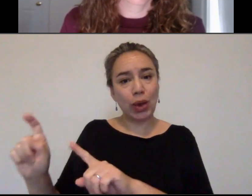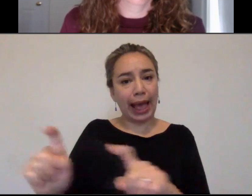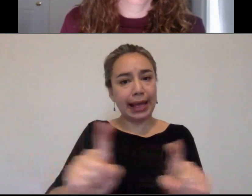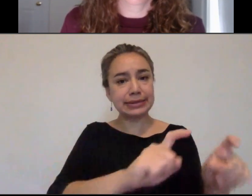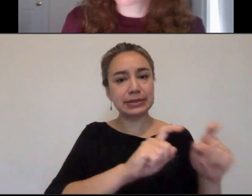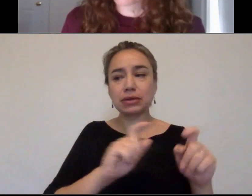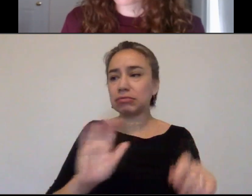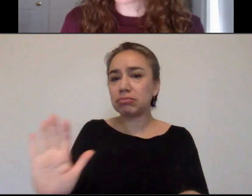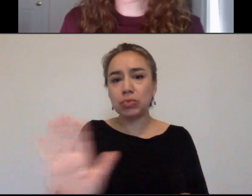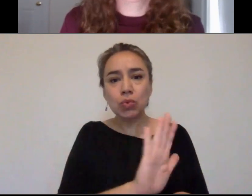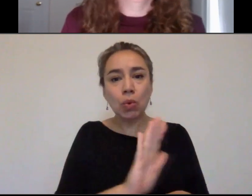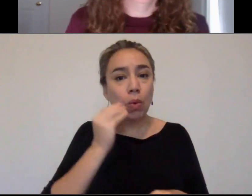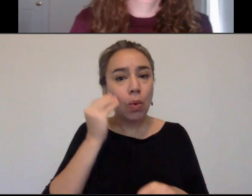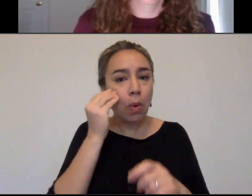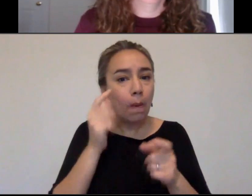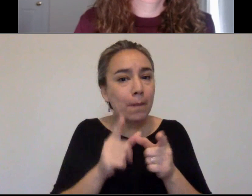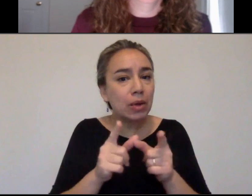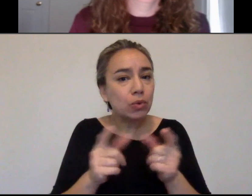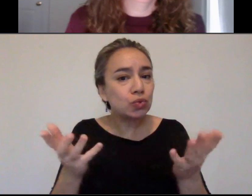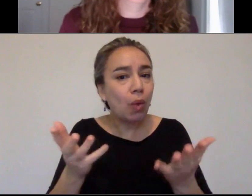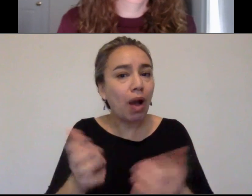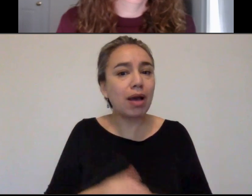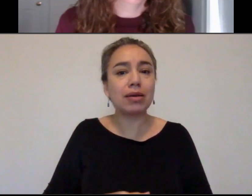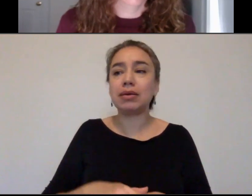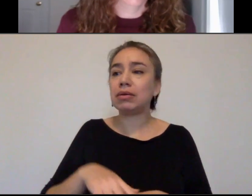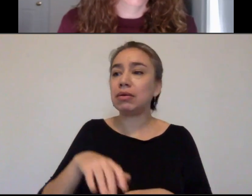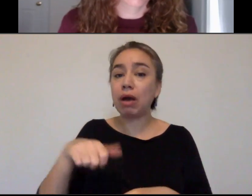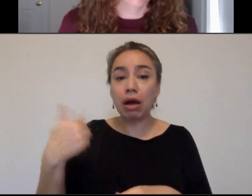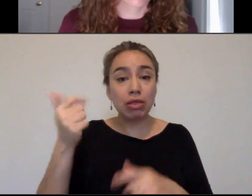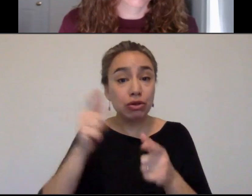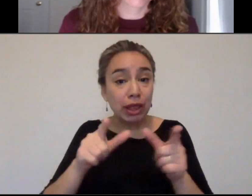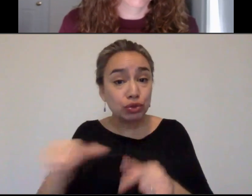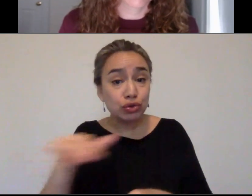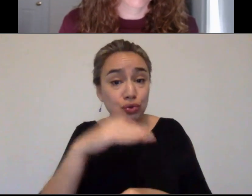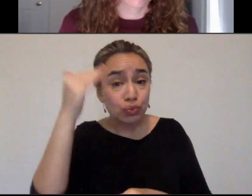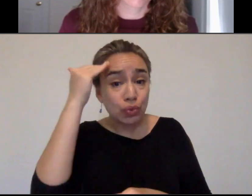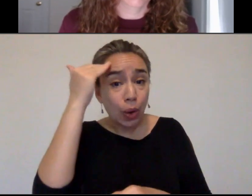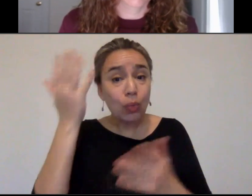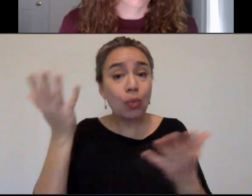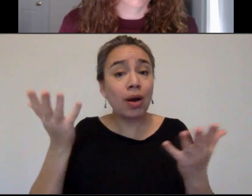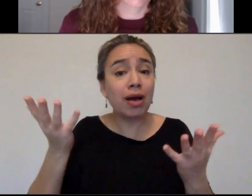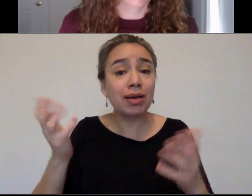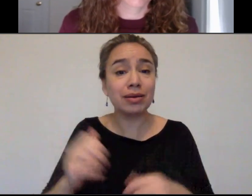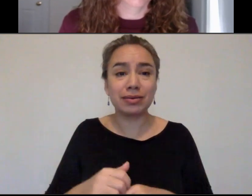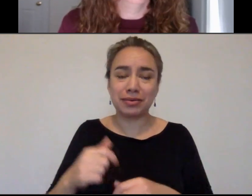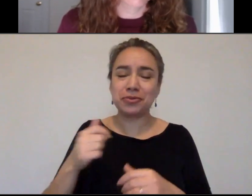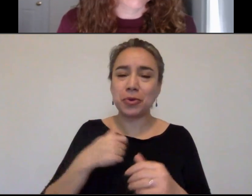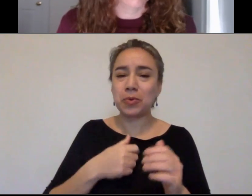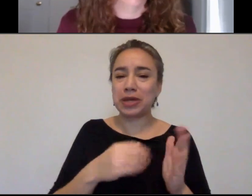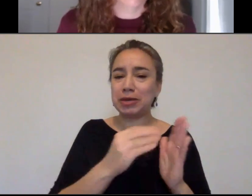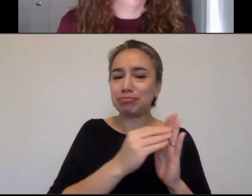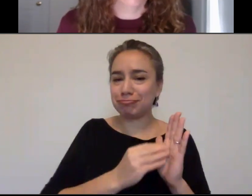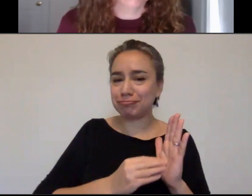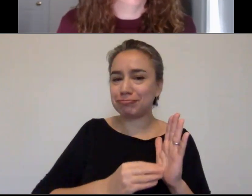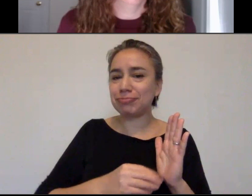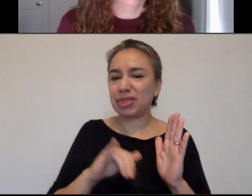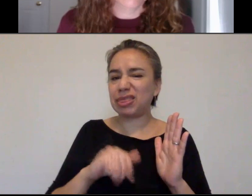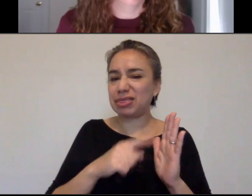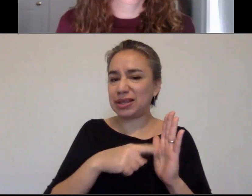at home, what other languages are they familiar with, and so then we go through that and we use that as a way